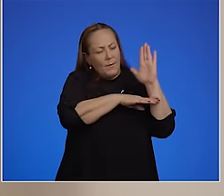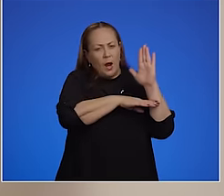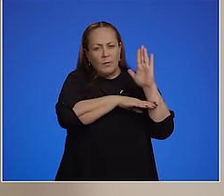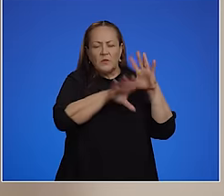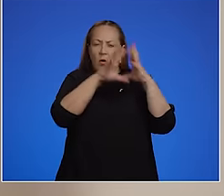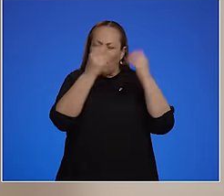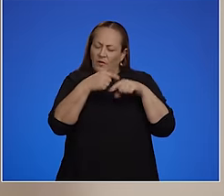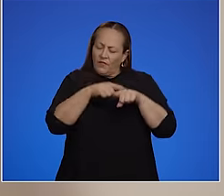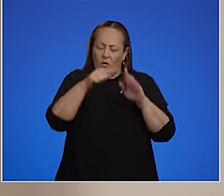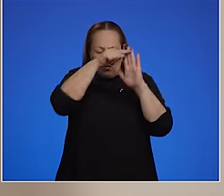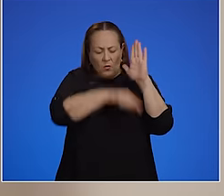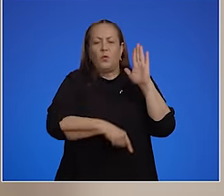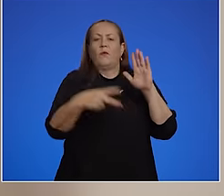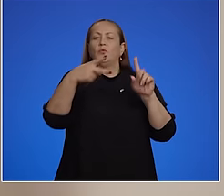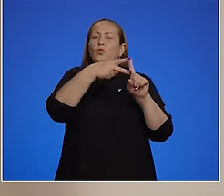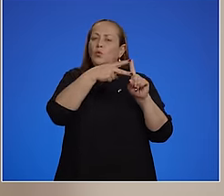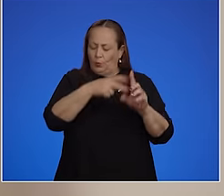the prophets also."